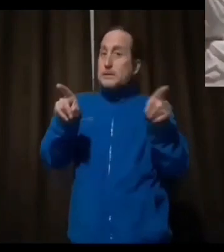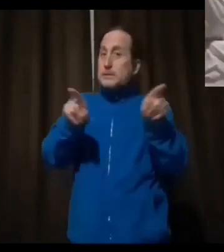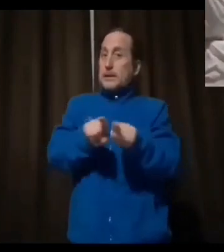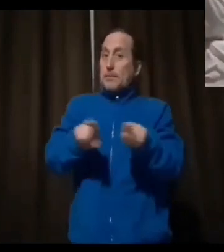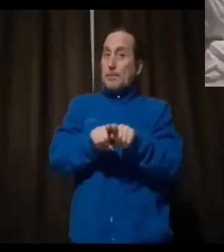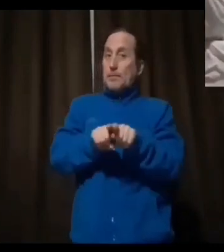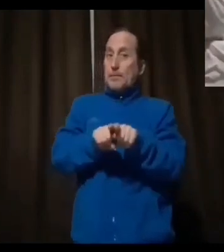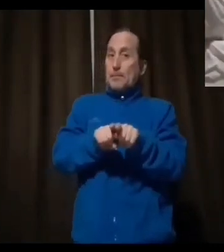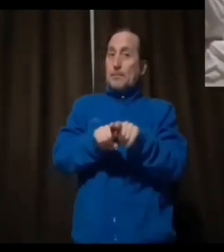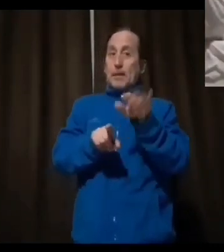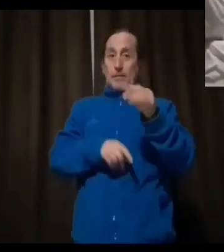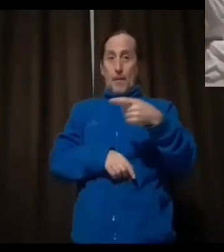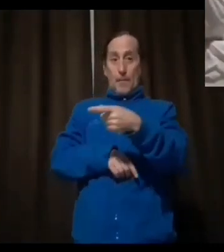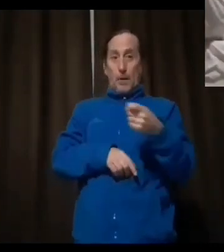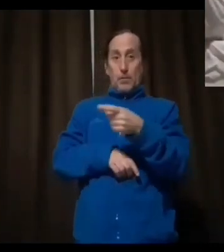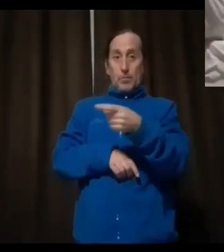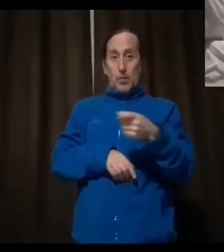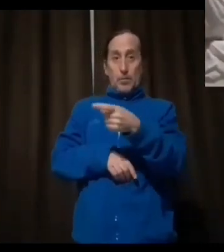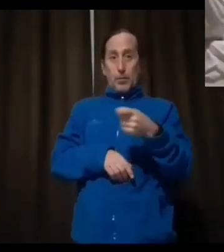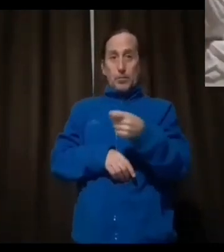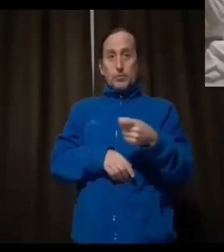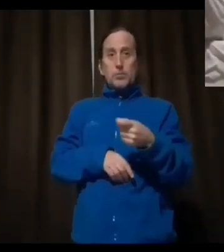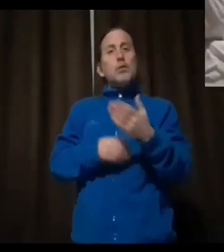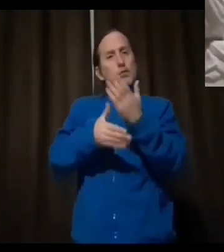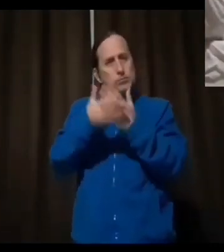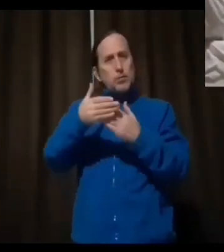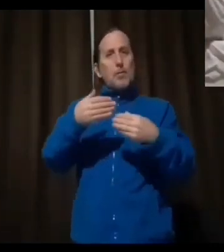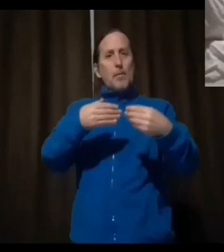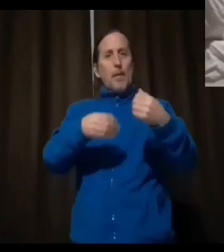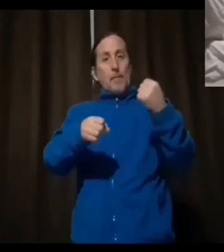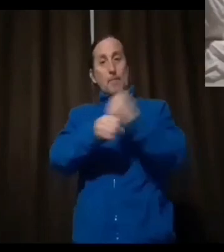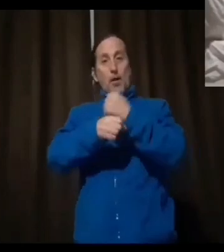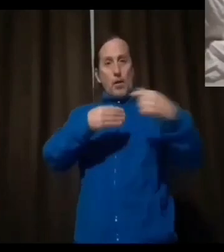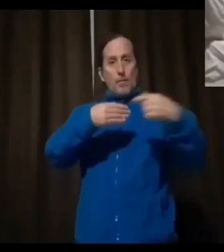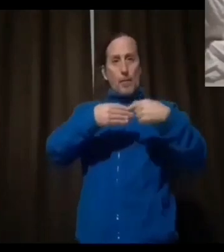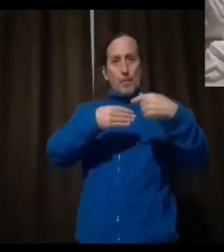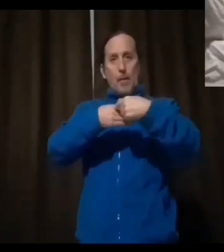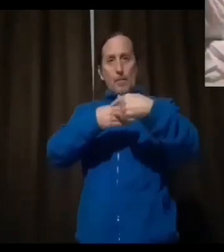hitting, leaving a mark on the front screen. Okay? That's not what happens.